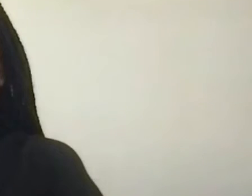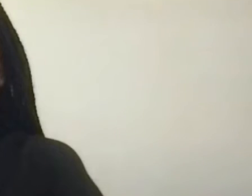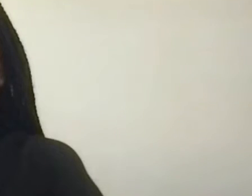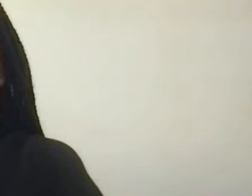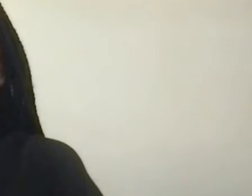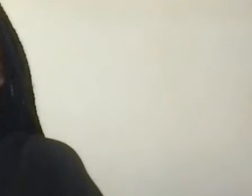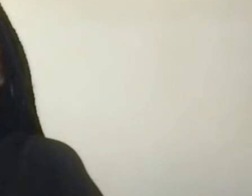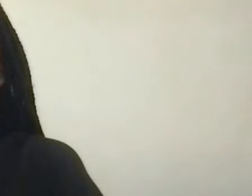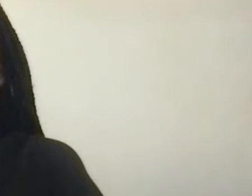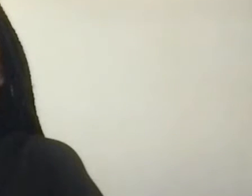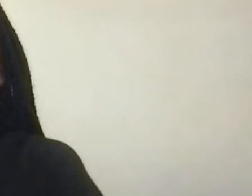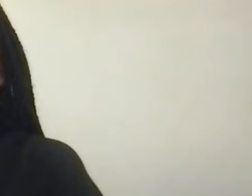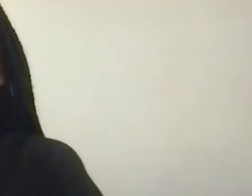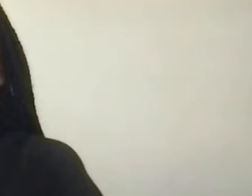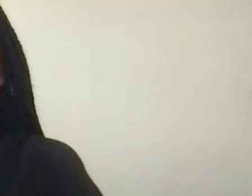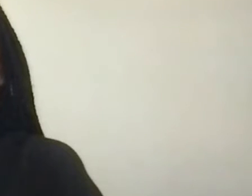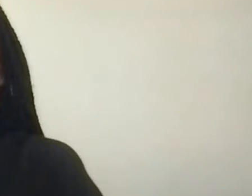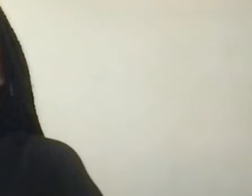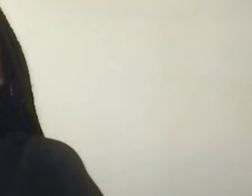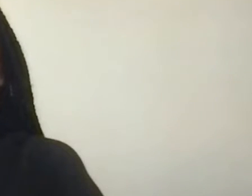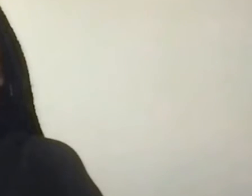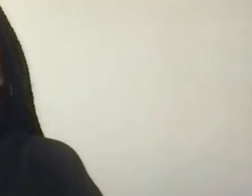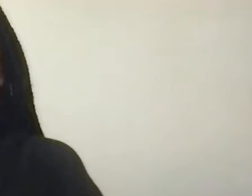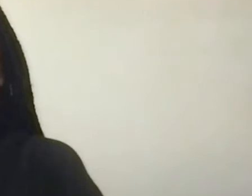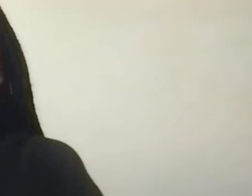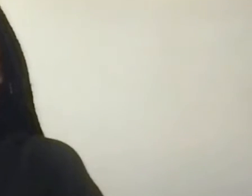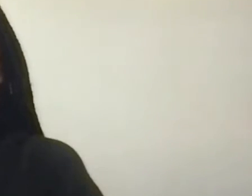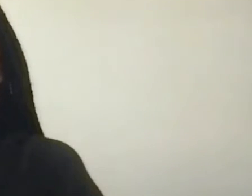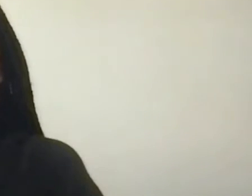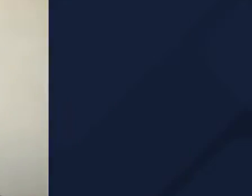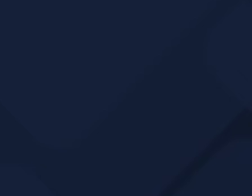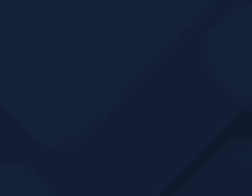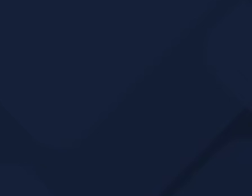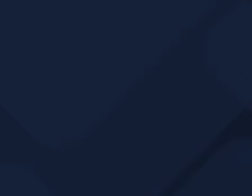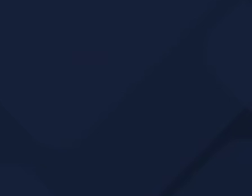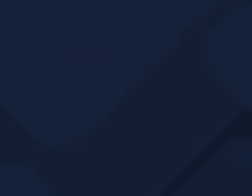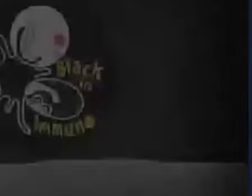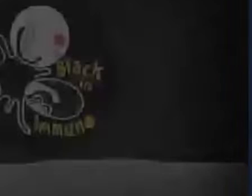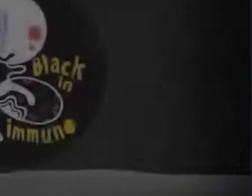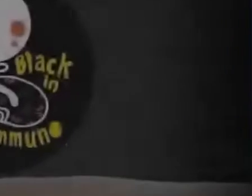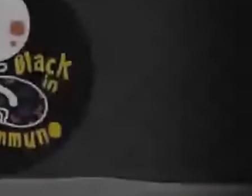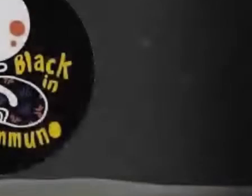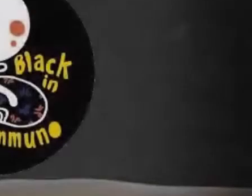Soon we'll just upload the videos so y'all can watch them here.